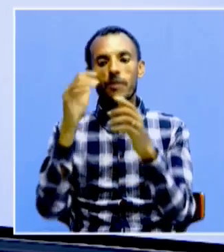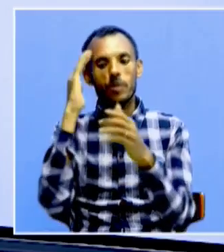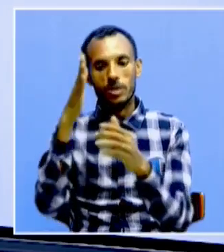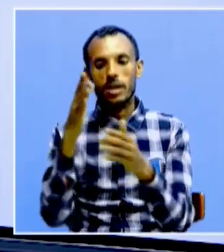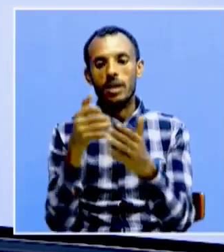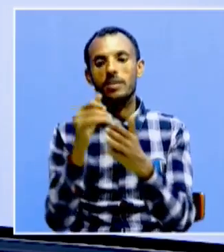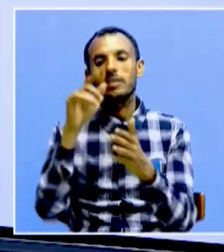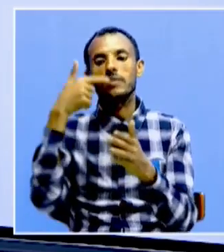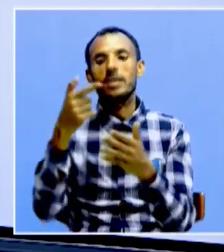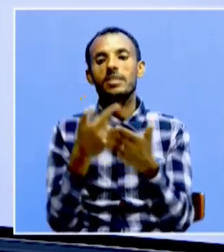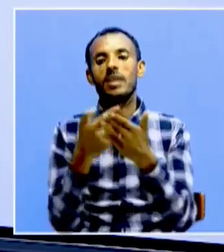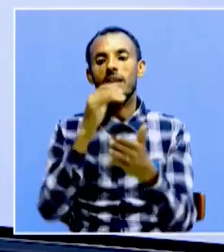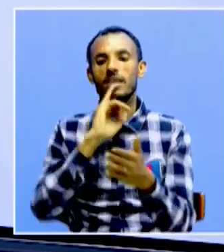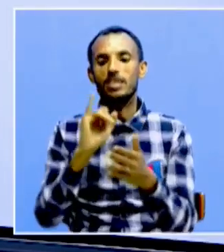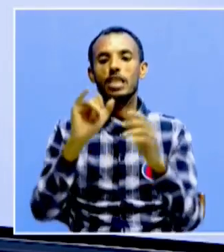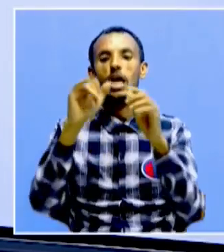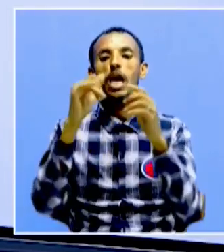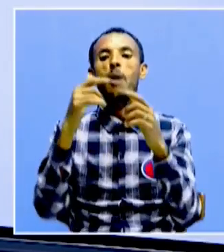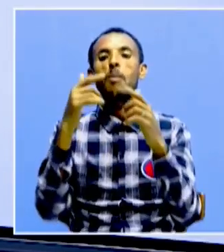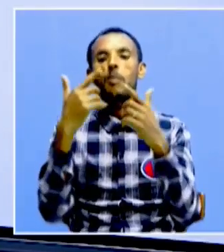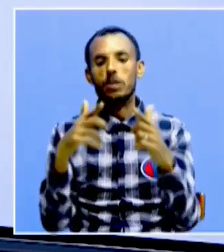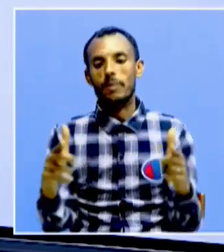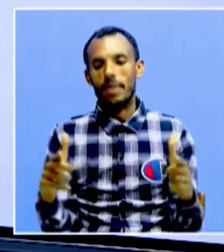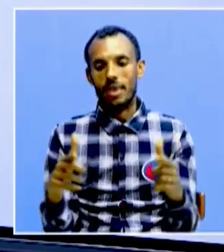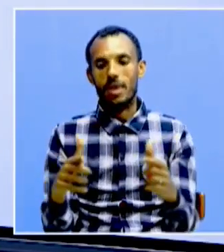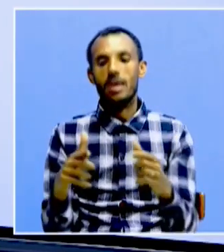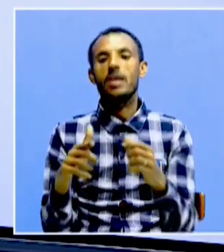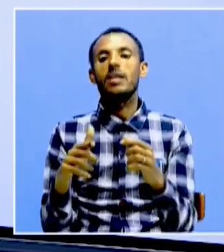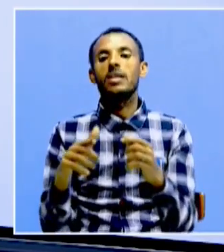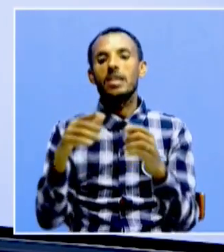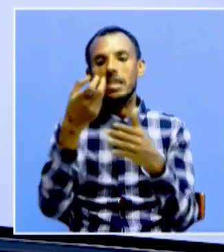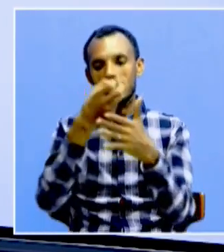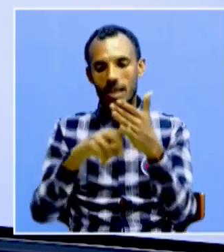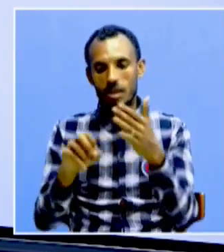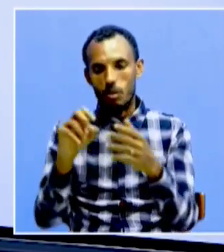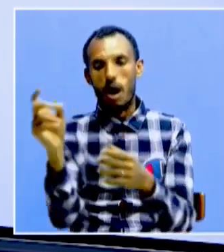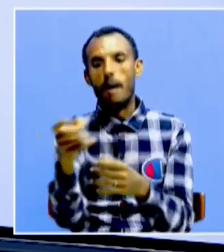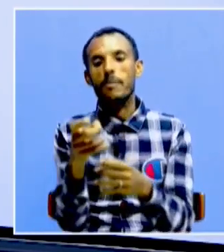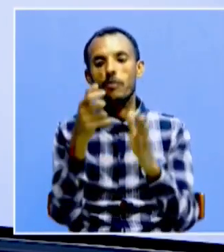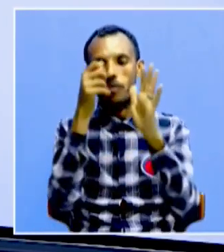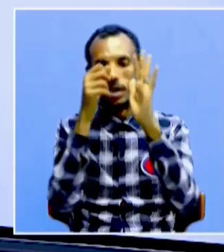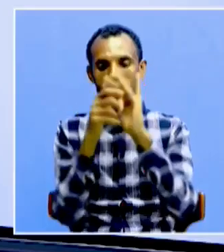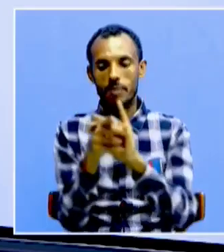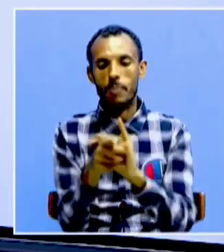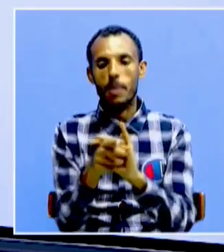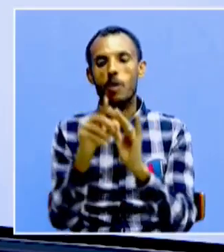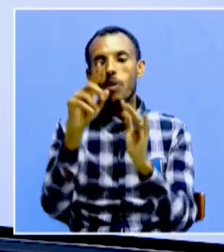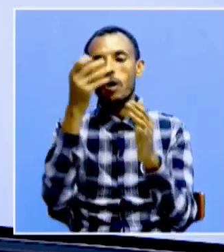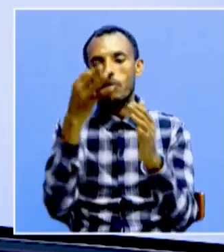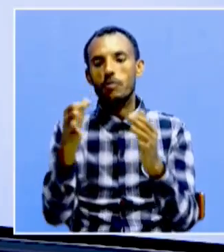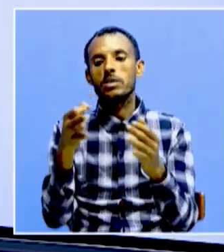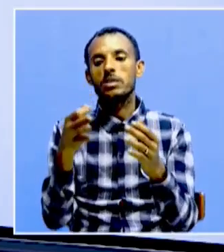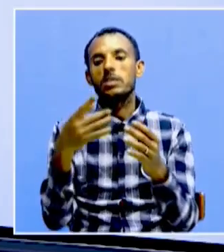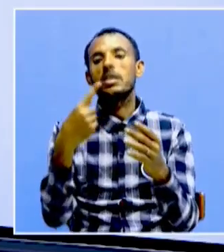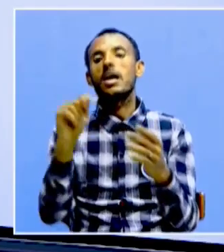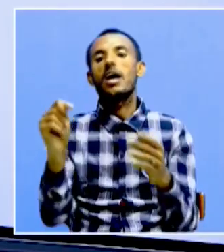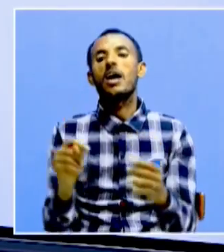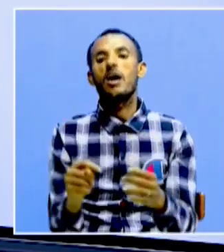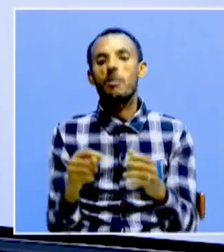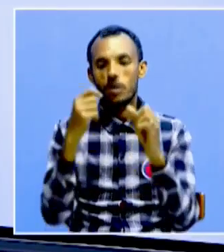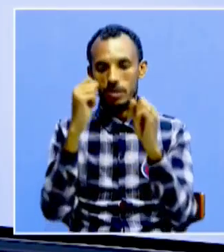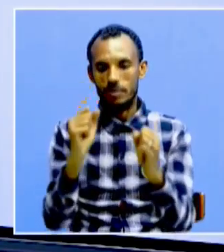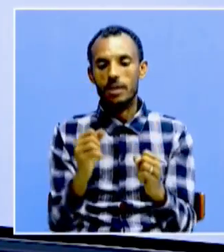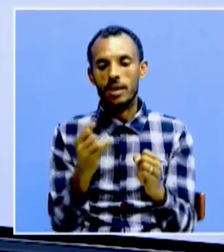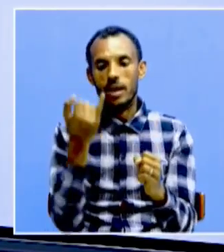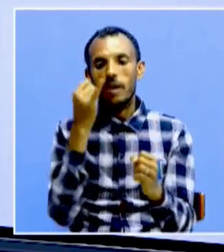what? There is a possibility for the result to happen. What is that? For example, one of the possibilities. If I work